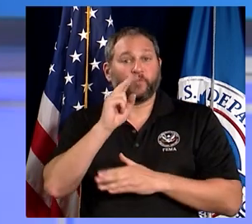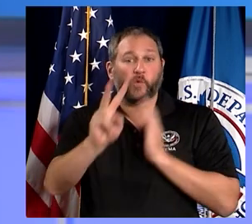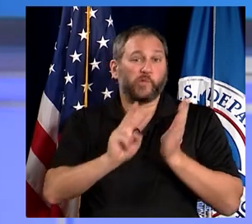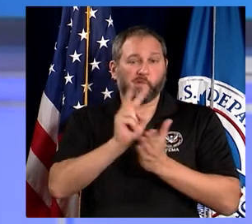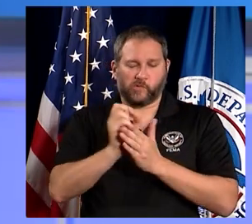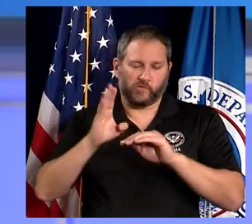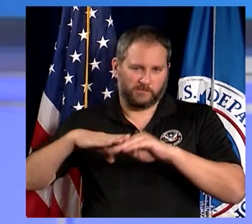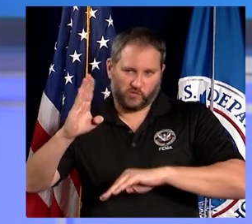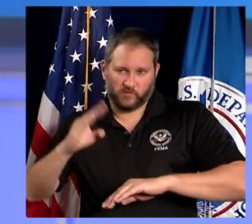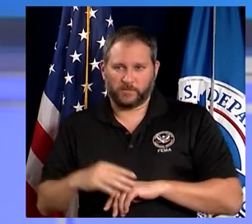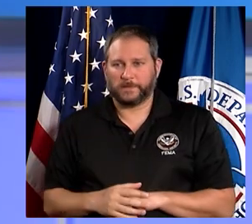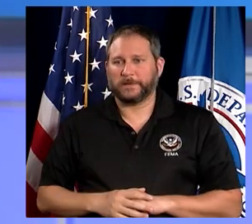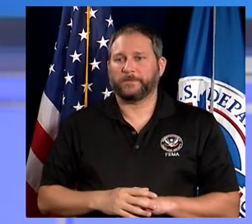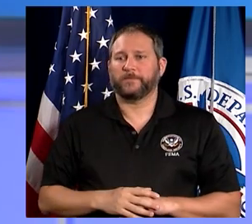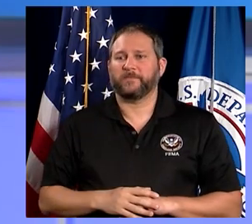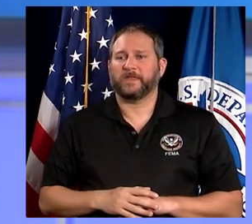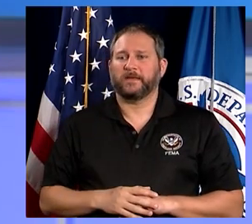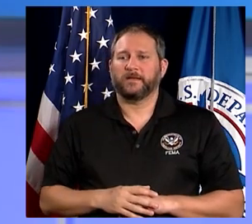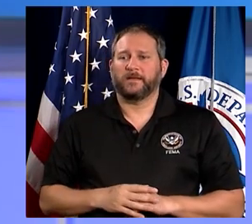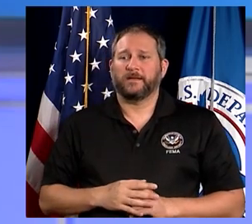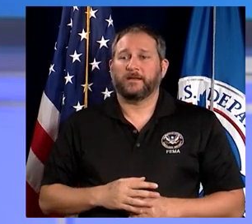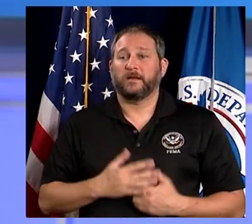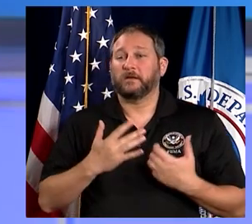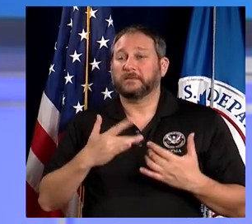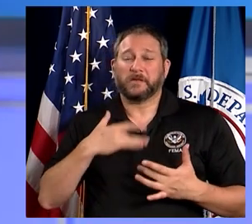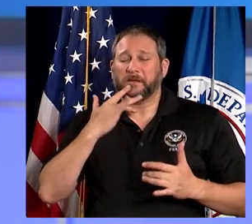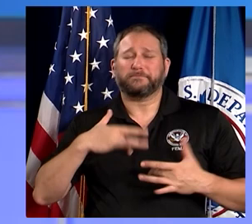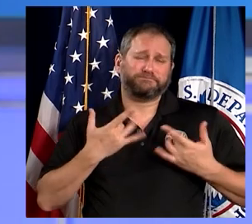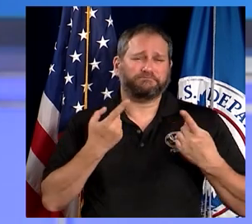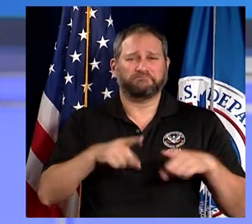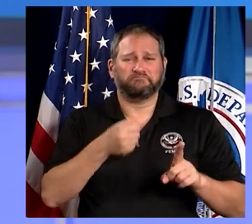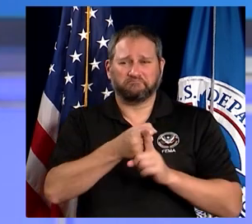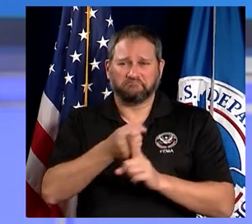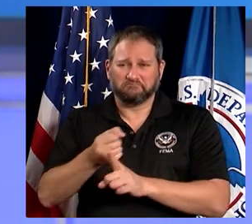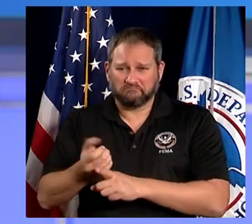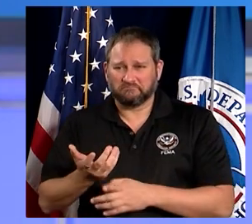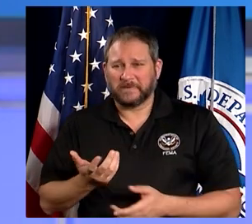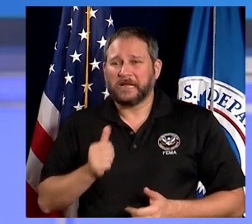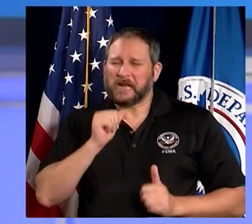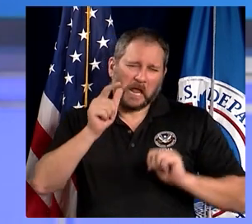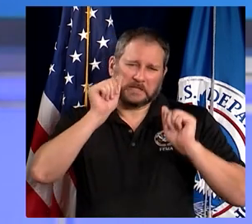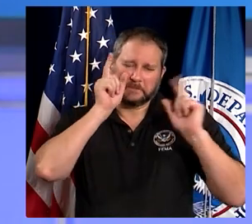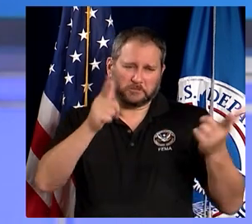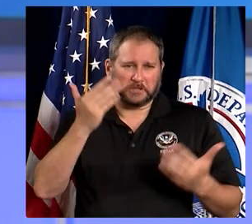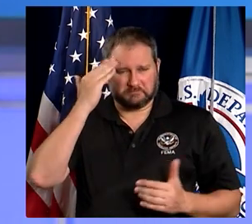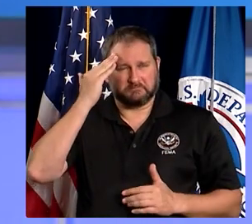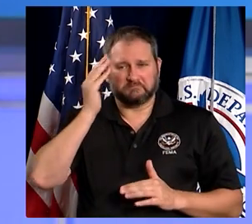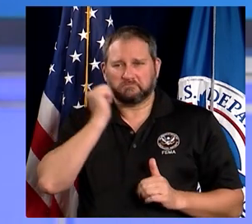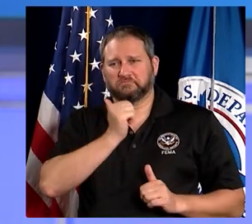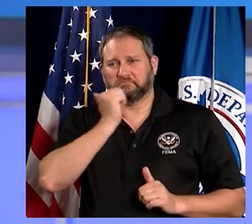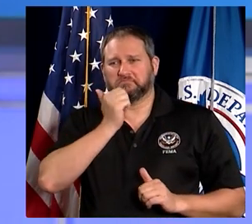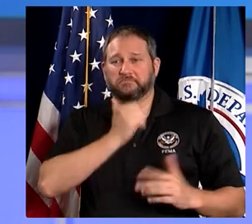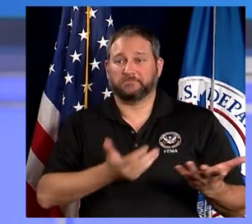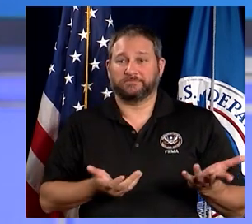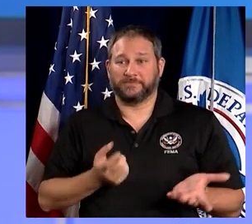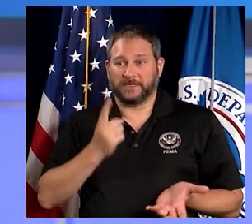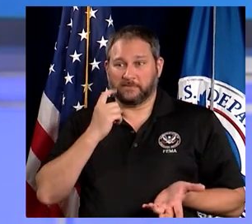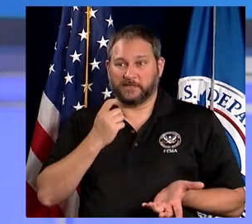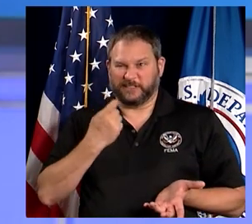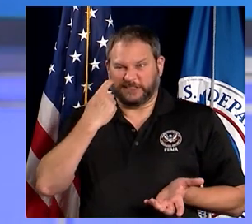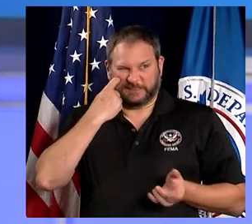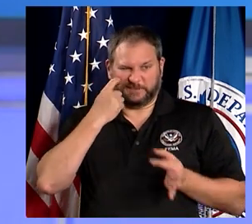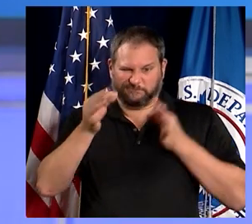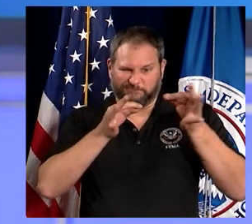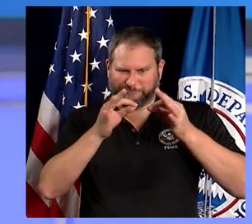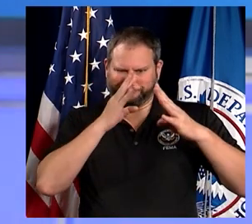are largely unremarkable events, and perhaps not even surprising, given the complexities I've described. If